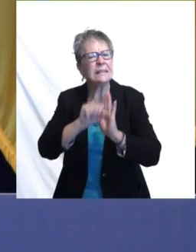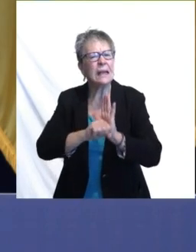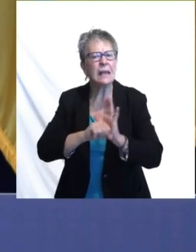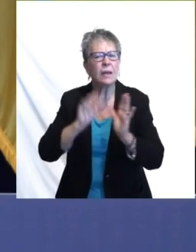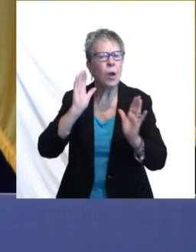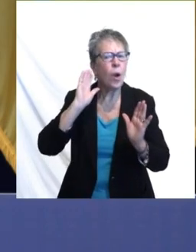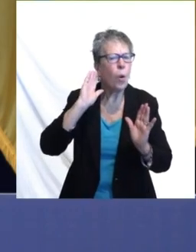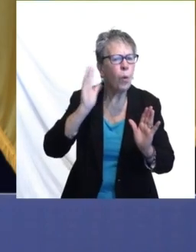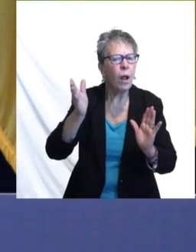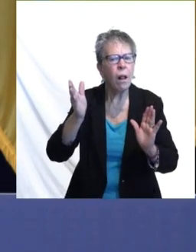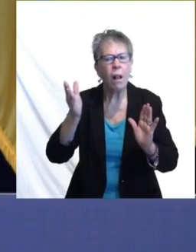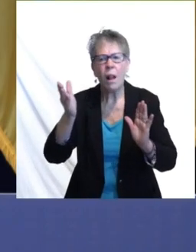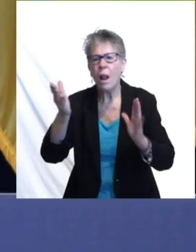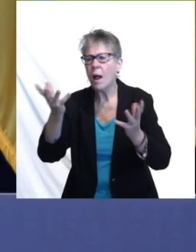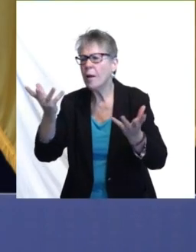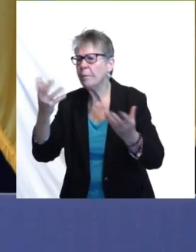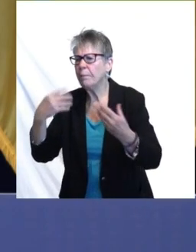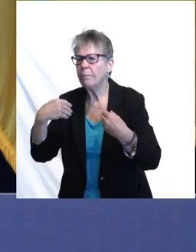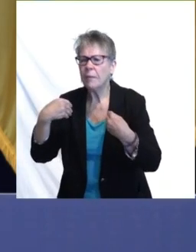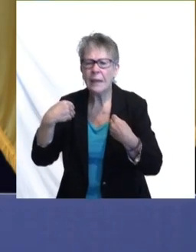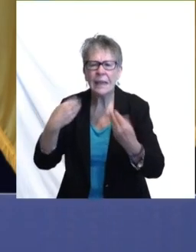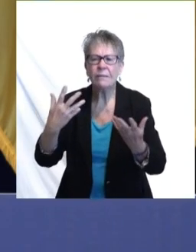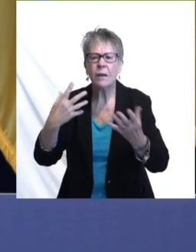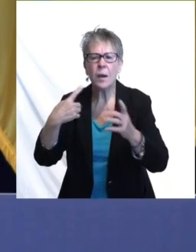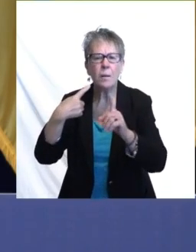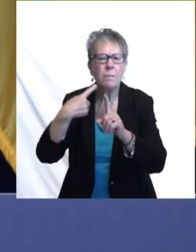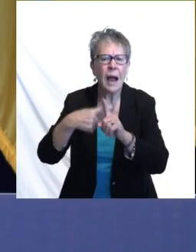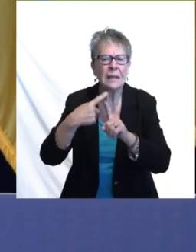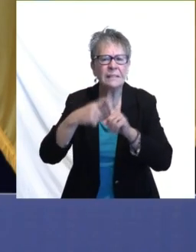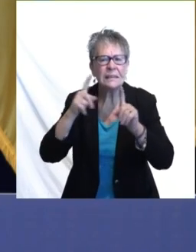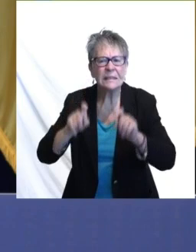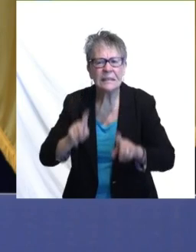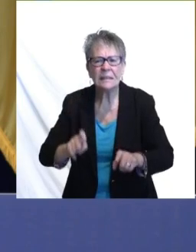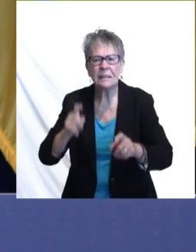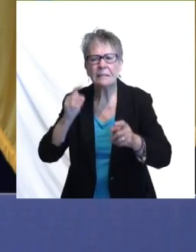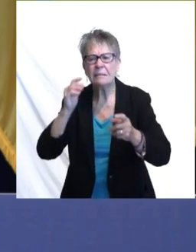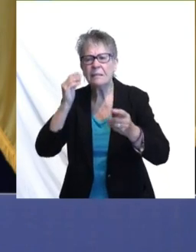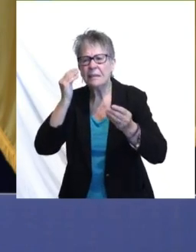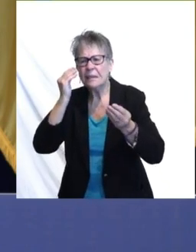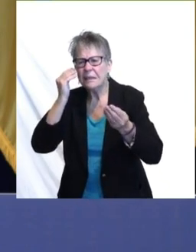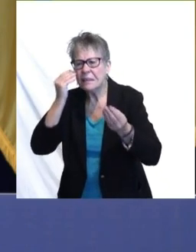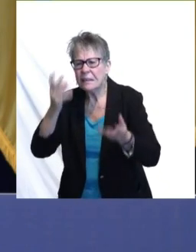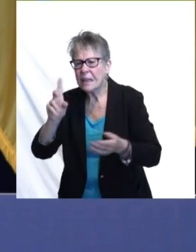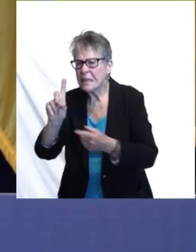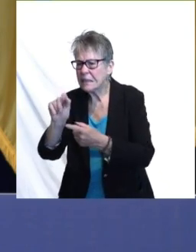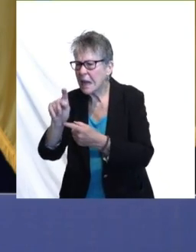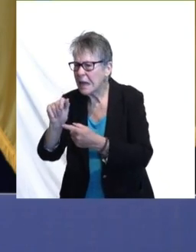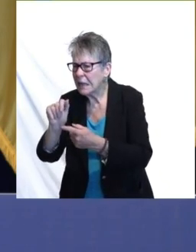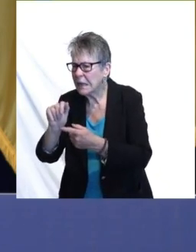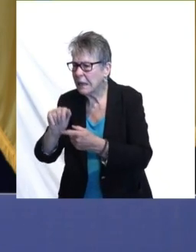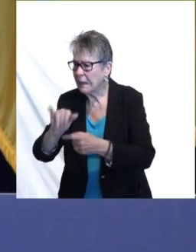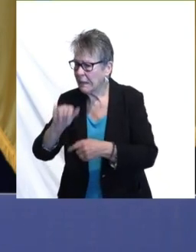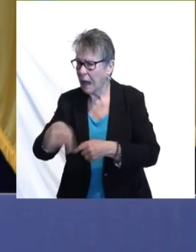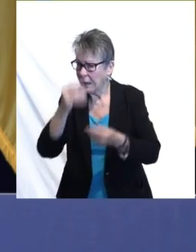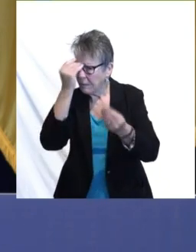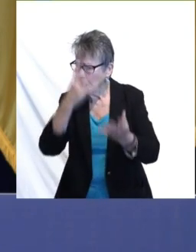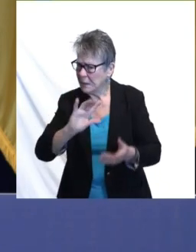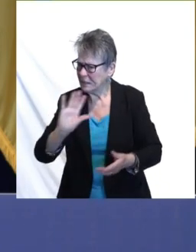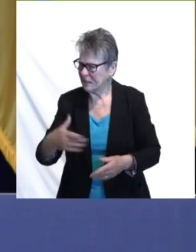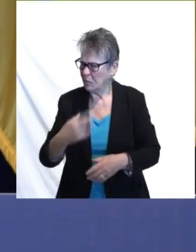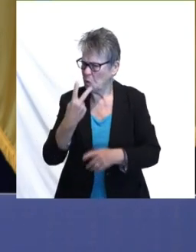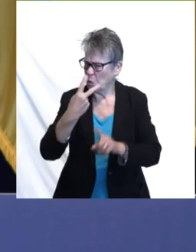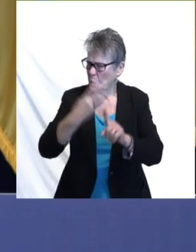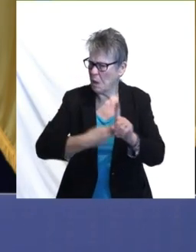data? The school month is now 2 months old. You mean the actual numbers. And what is your reaction to President Biden signing the infrastructure bill